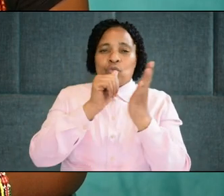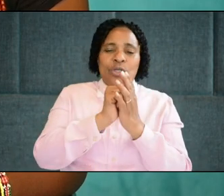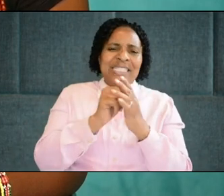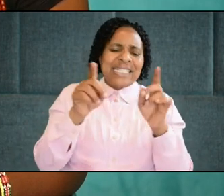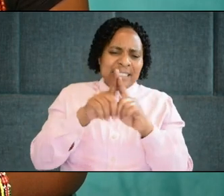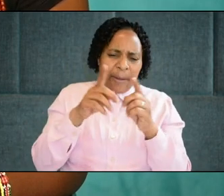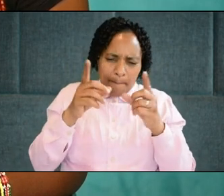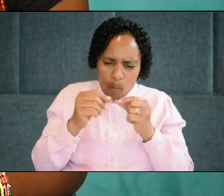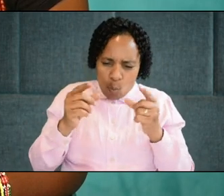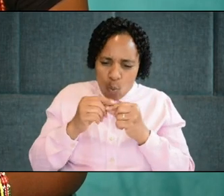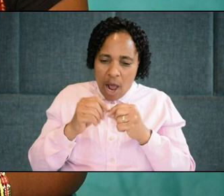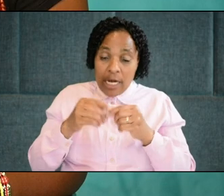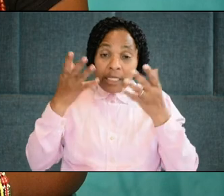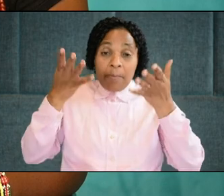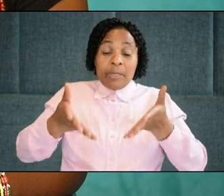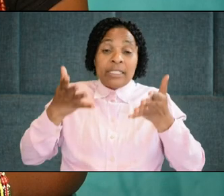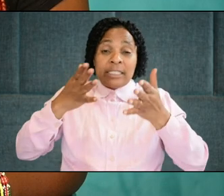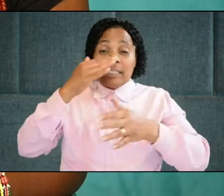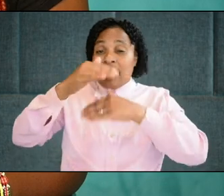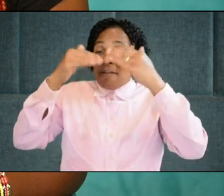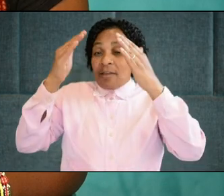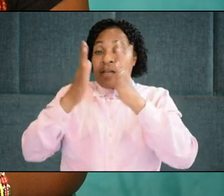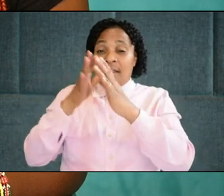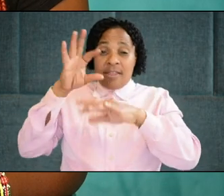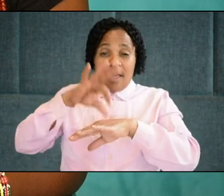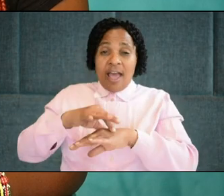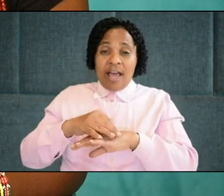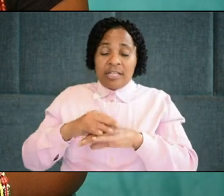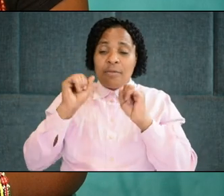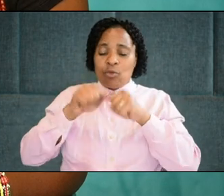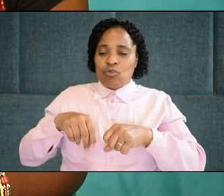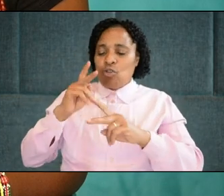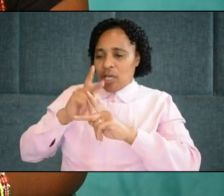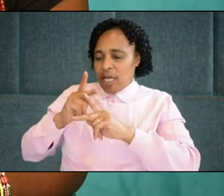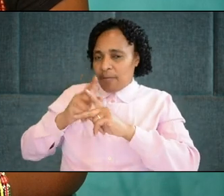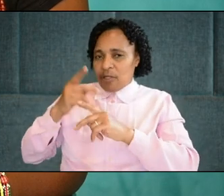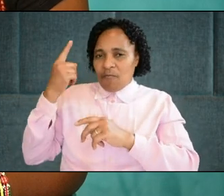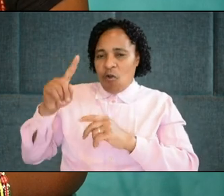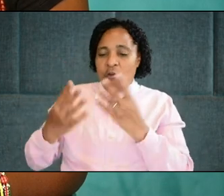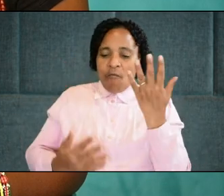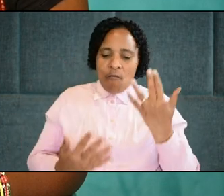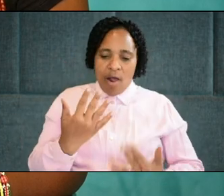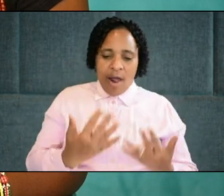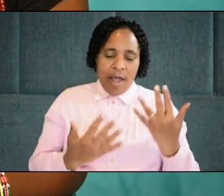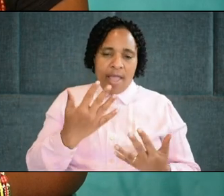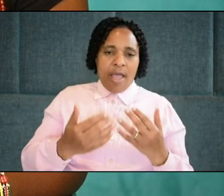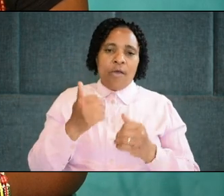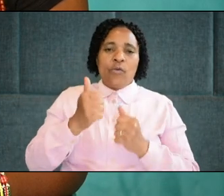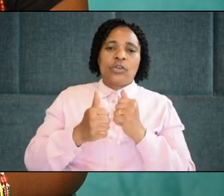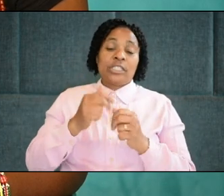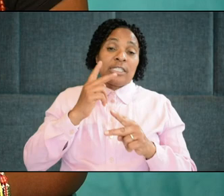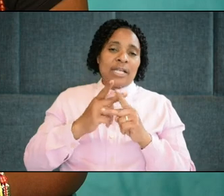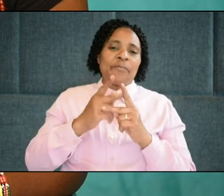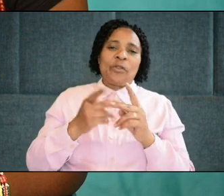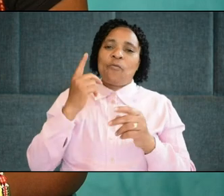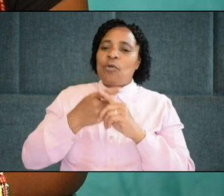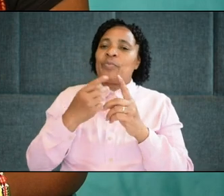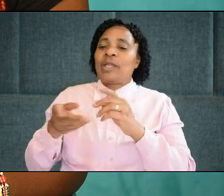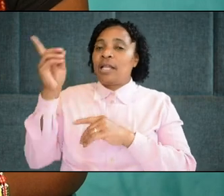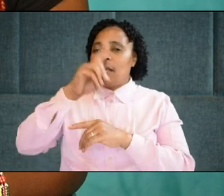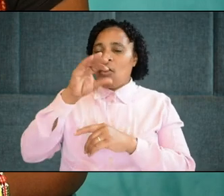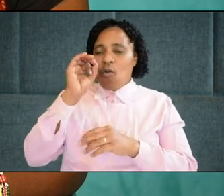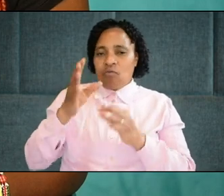word, the present heavens and the earth are reserved for fire, being kept for the day of judgment